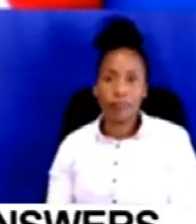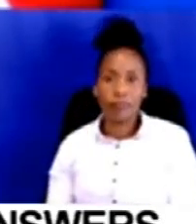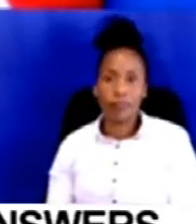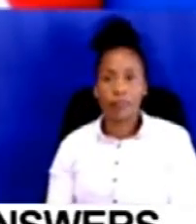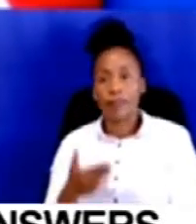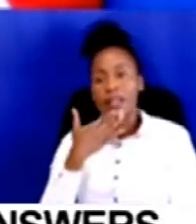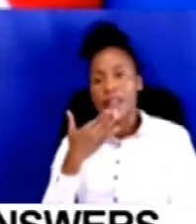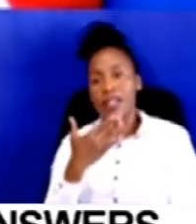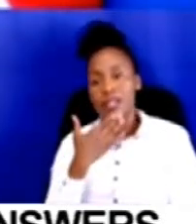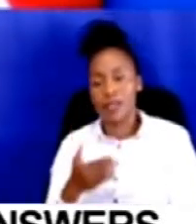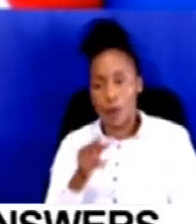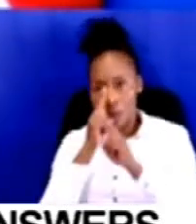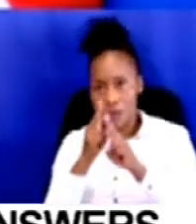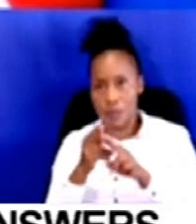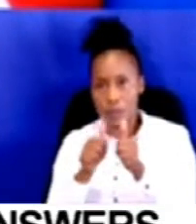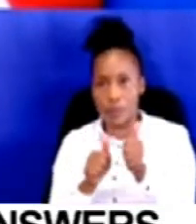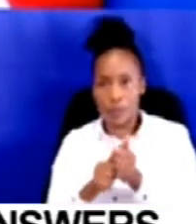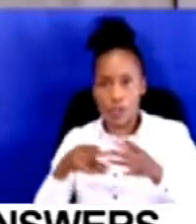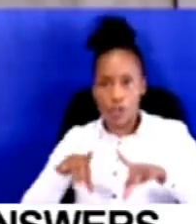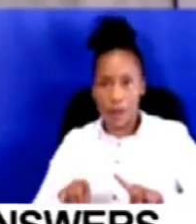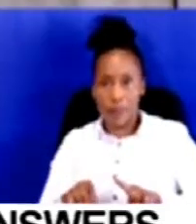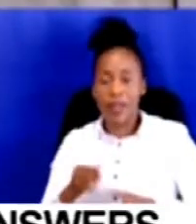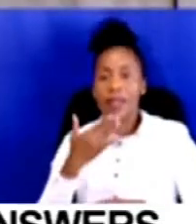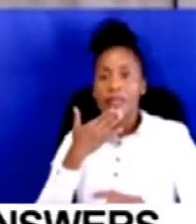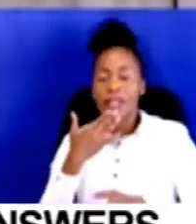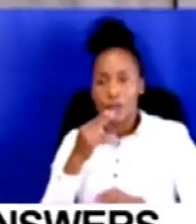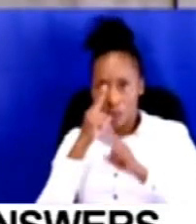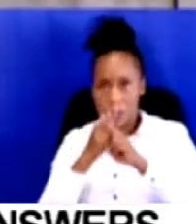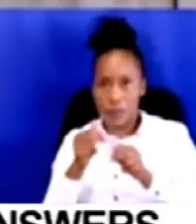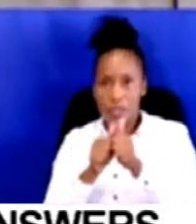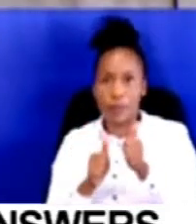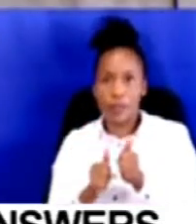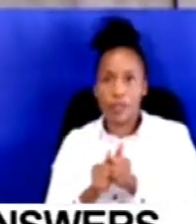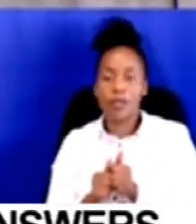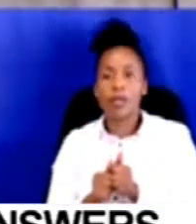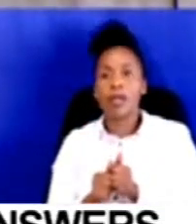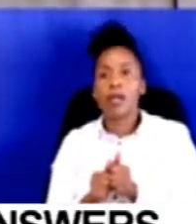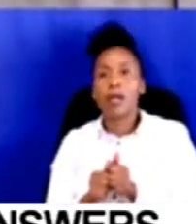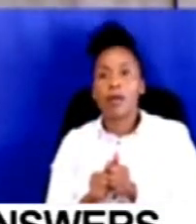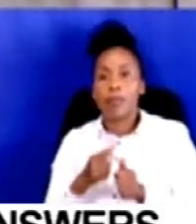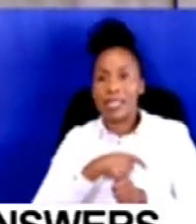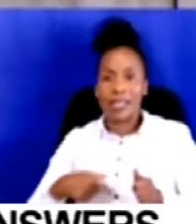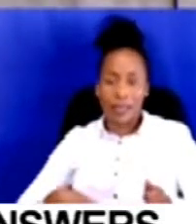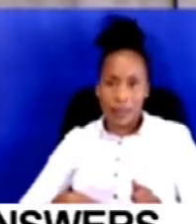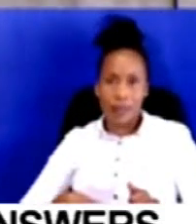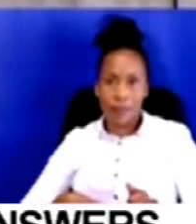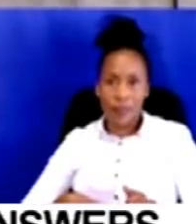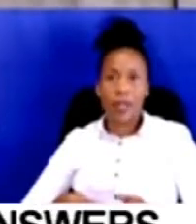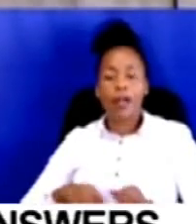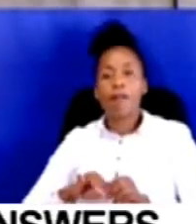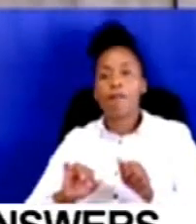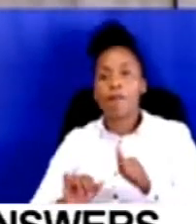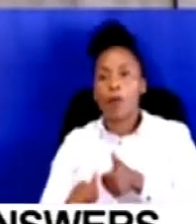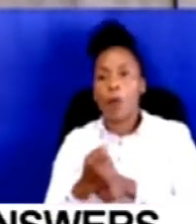Thanks, Honorable Deputy Chair. Thank you, Honorable Deputy President. Honorable Brata-Seth, is there a follow-up question?